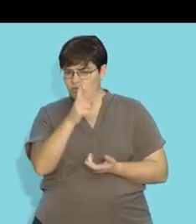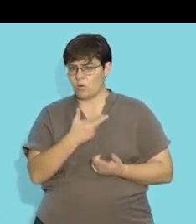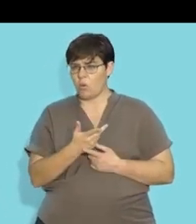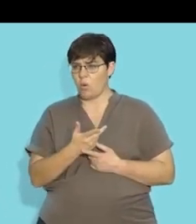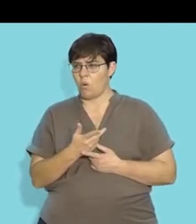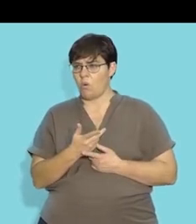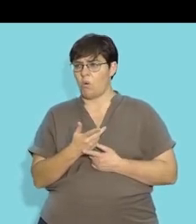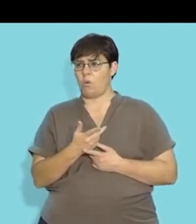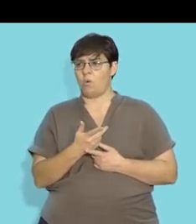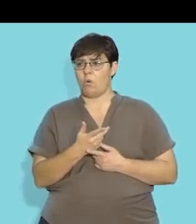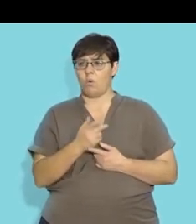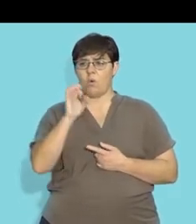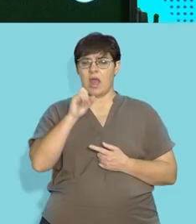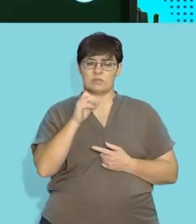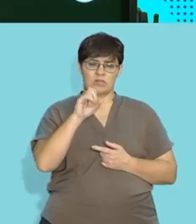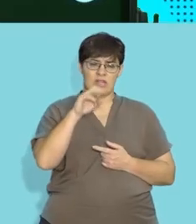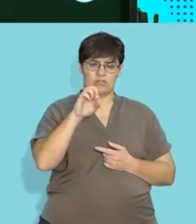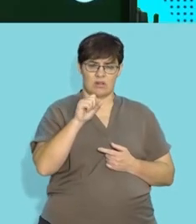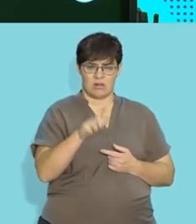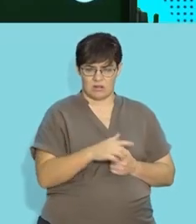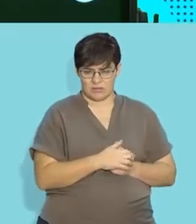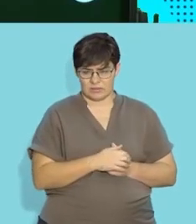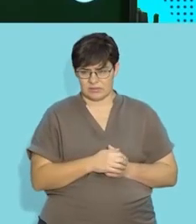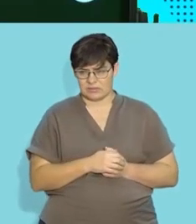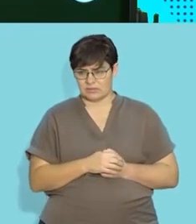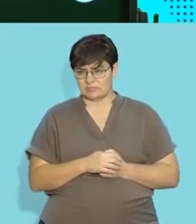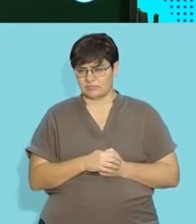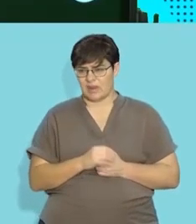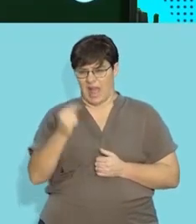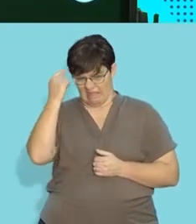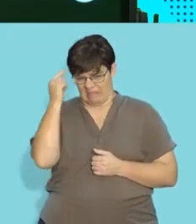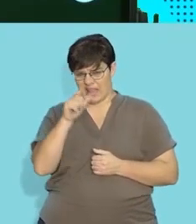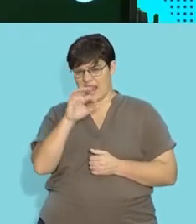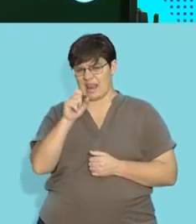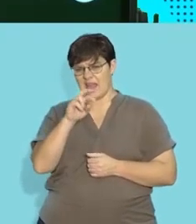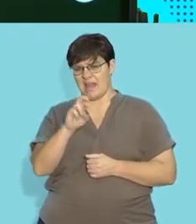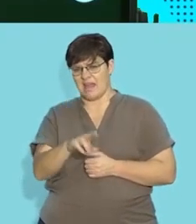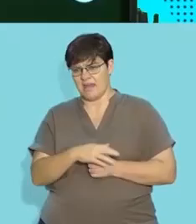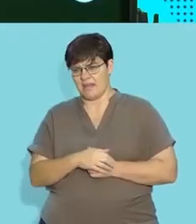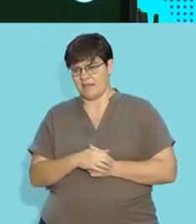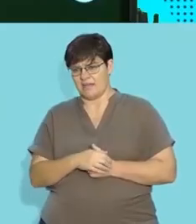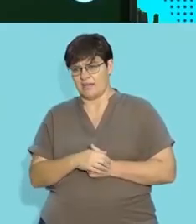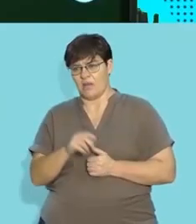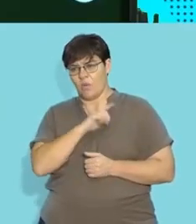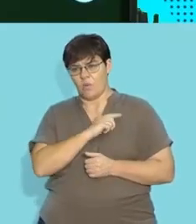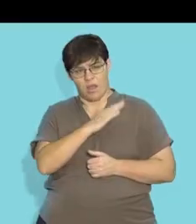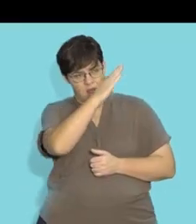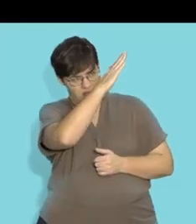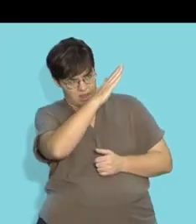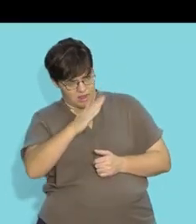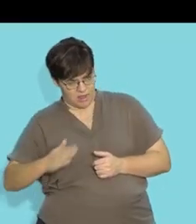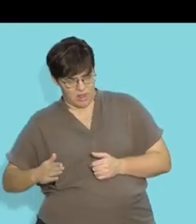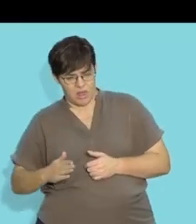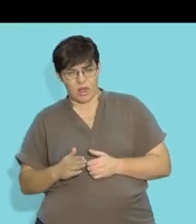Quadratic or exponential? I will go with a linear relationship. I think this is a linear relationship because